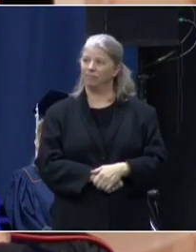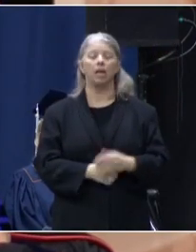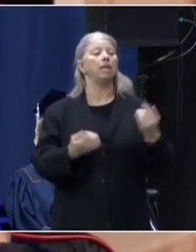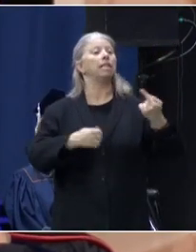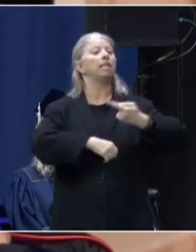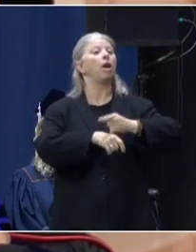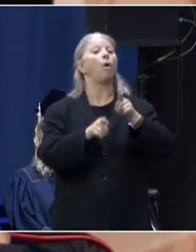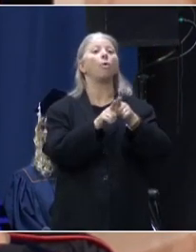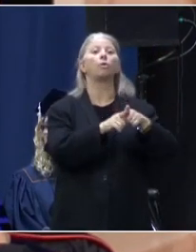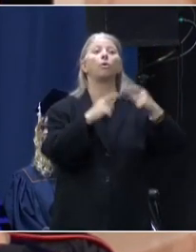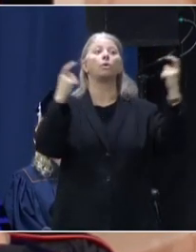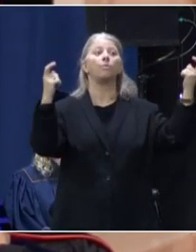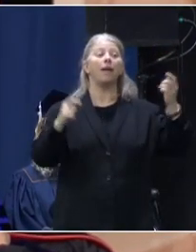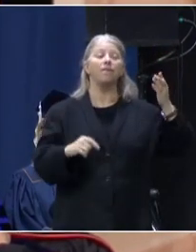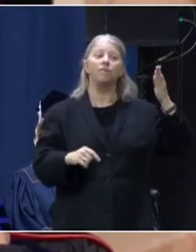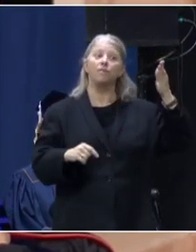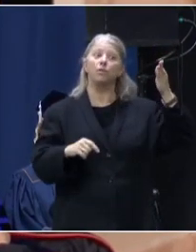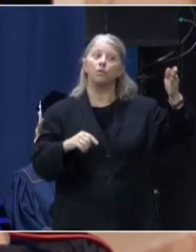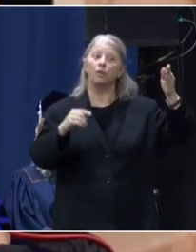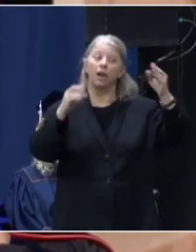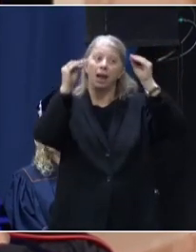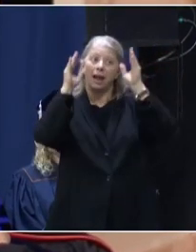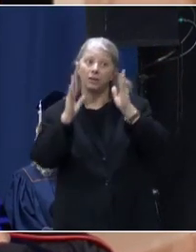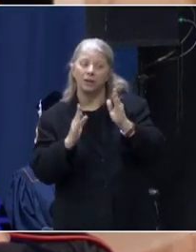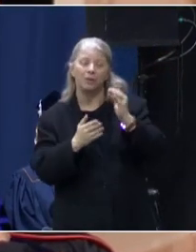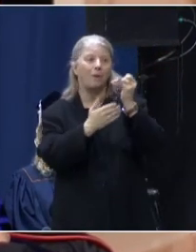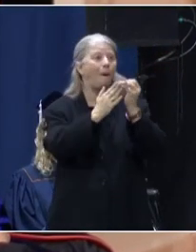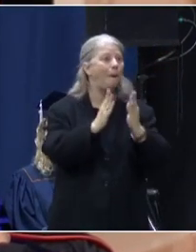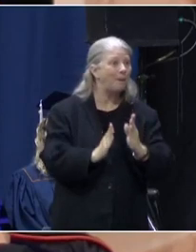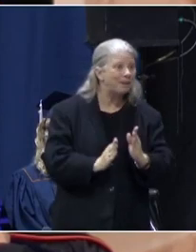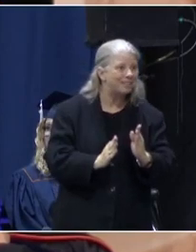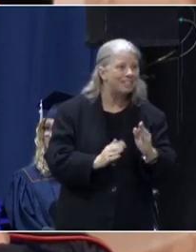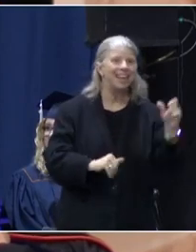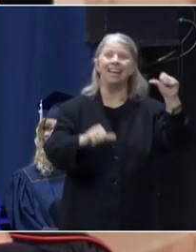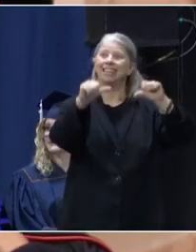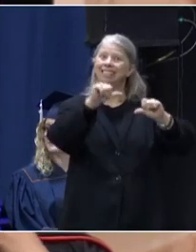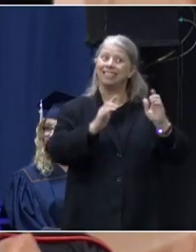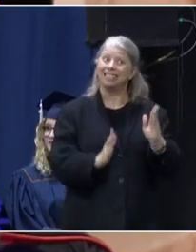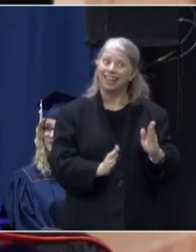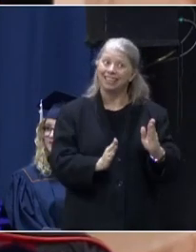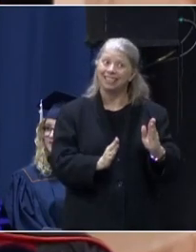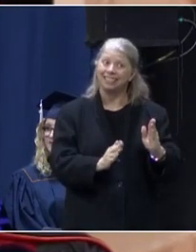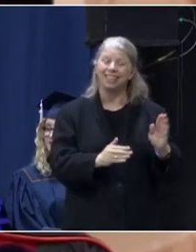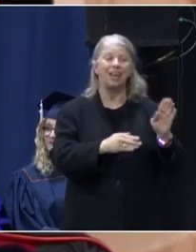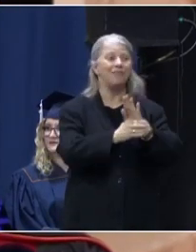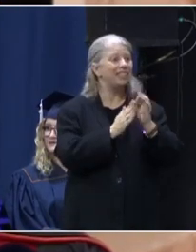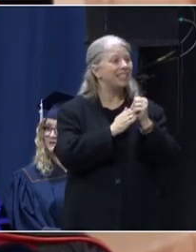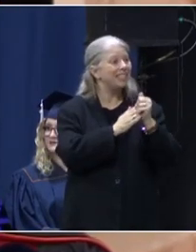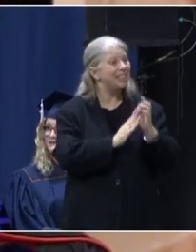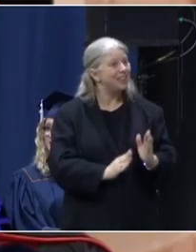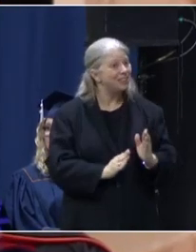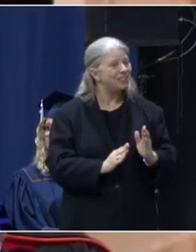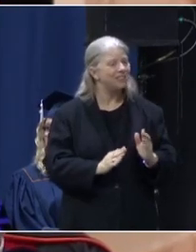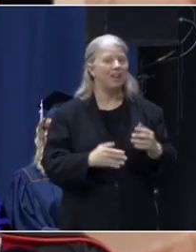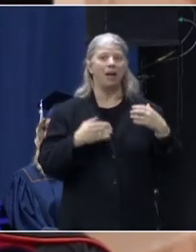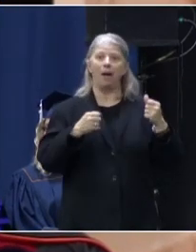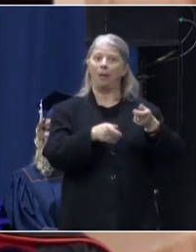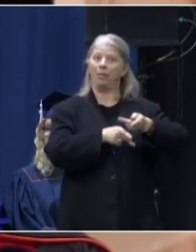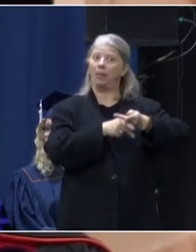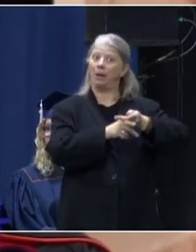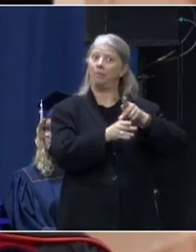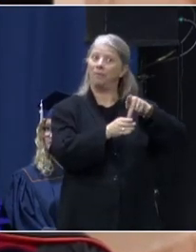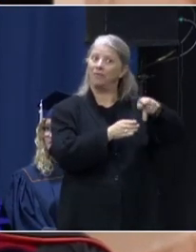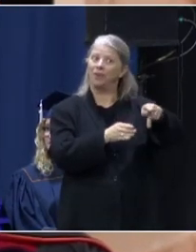Today is about celebrating the future educators, artists, scientists, business leaders, healthcare